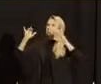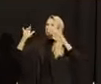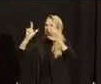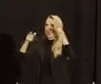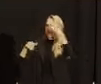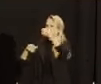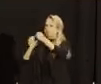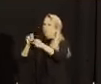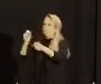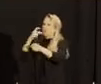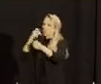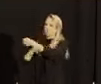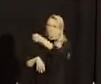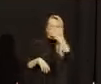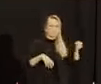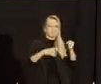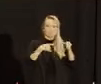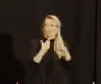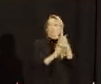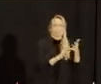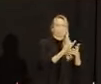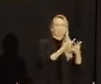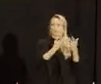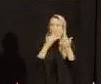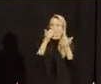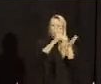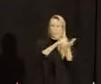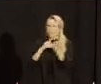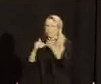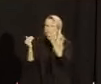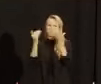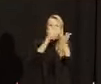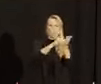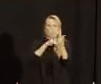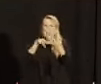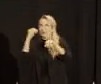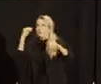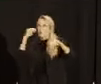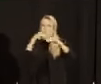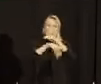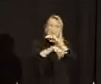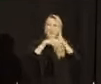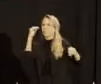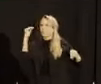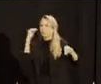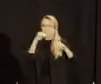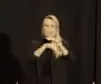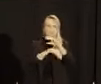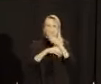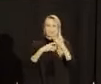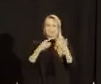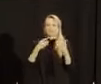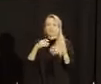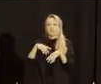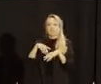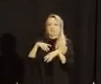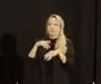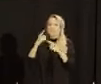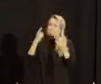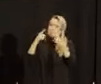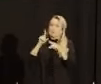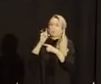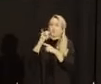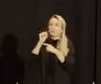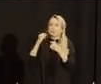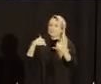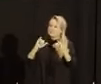a circle of support, a community of friends who supported Lois's passions for painting. She was